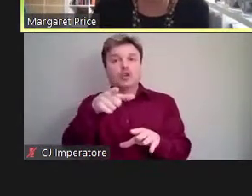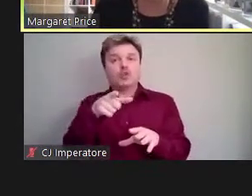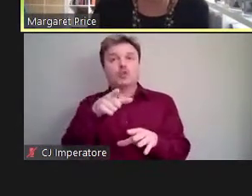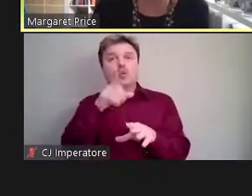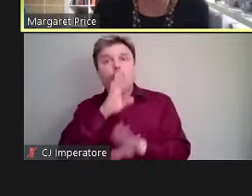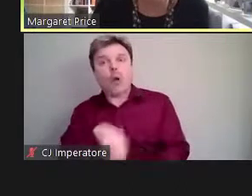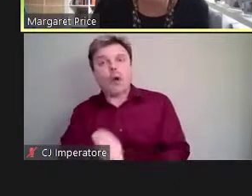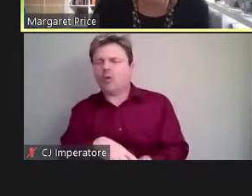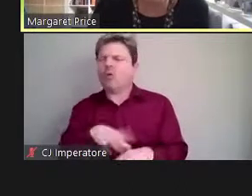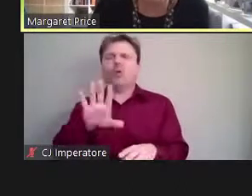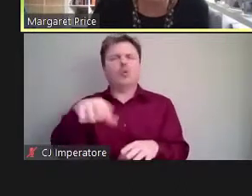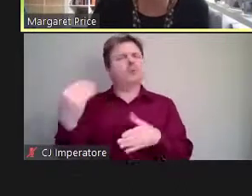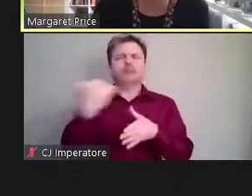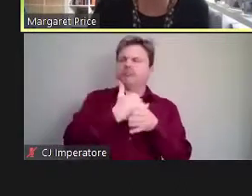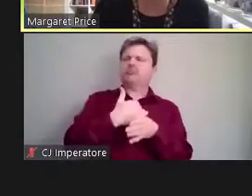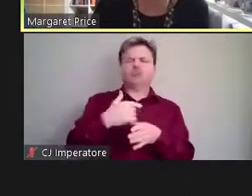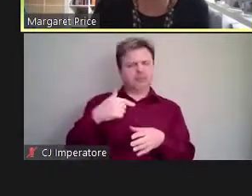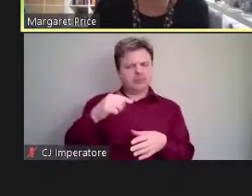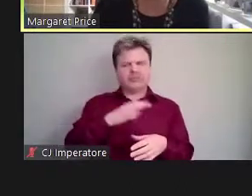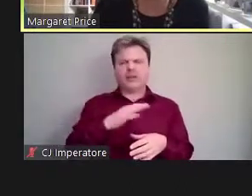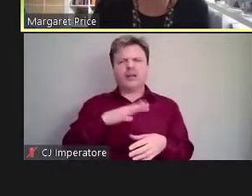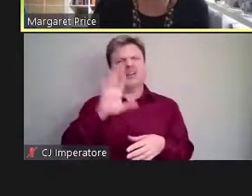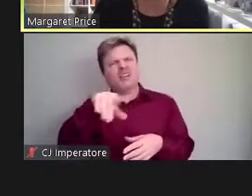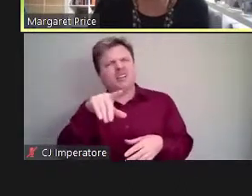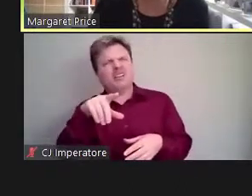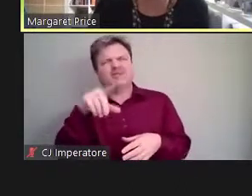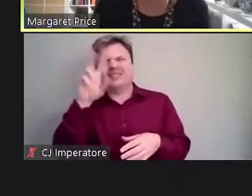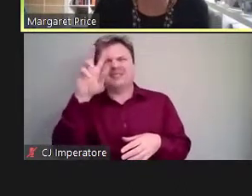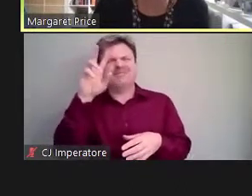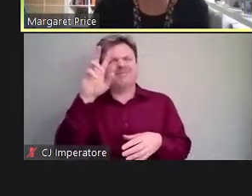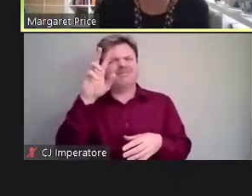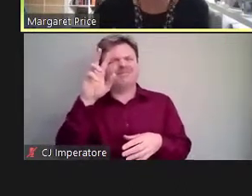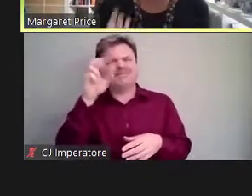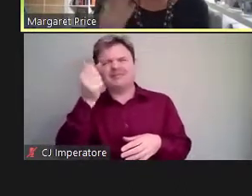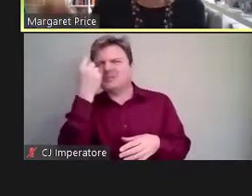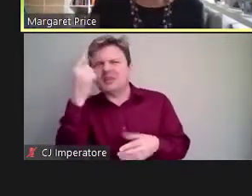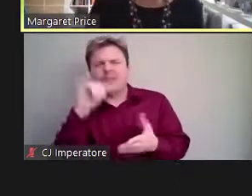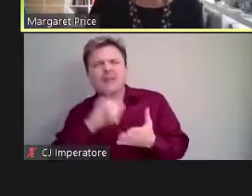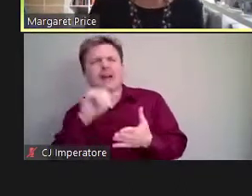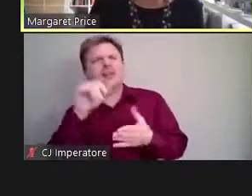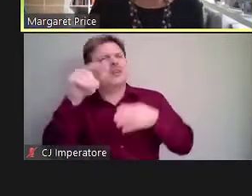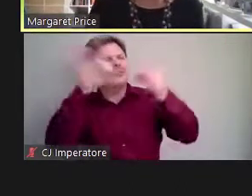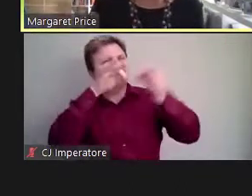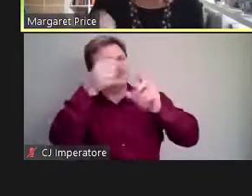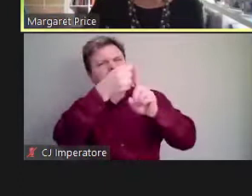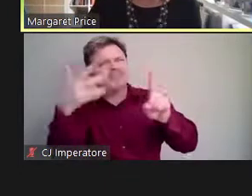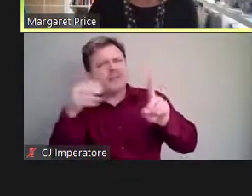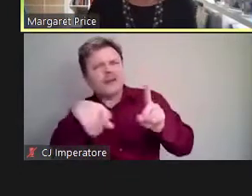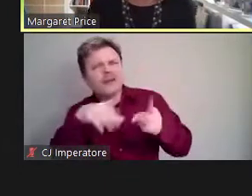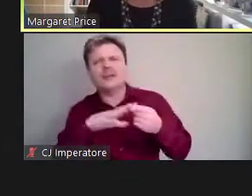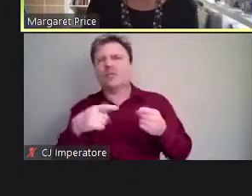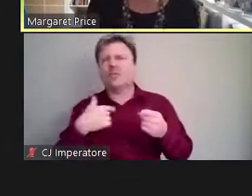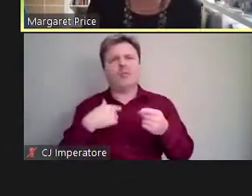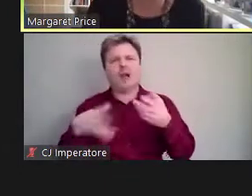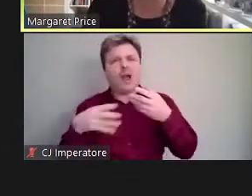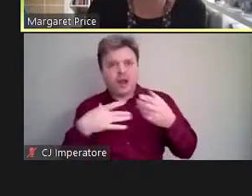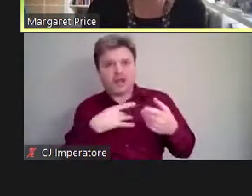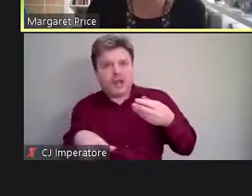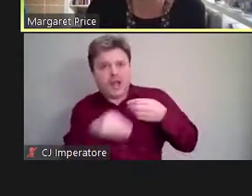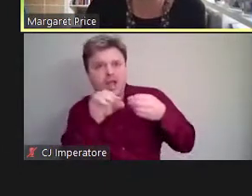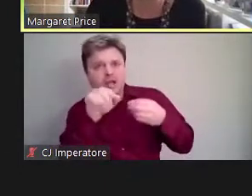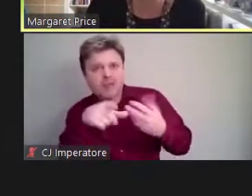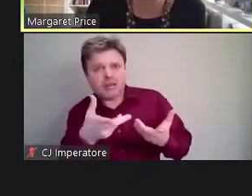a minute, can you say more about that? Or I didn't quite understand that, or I just want to add something to that.